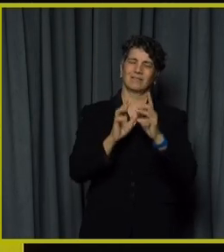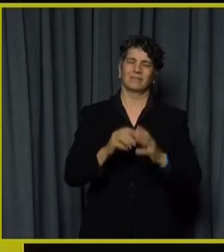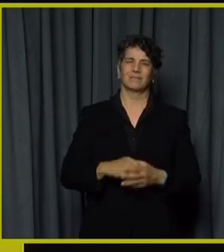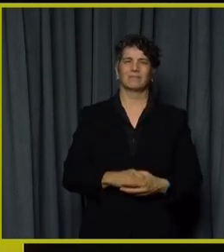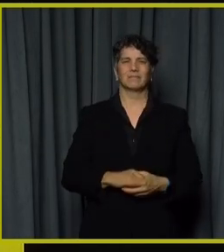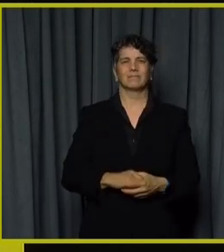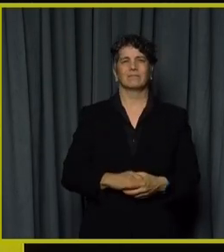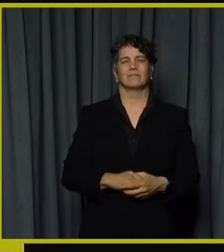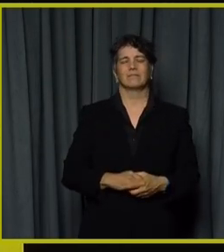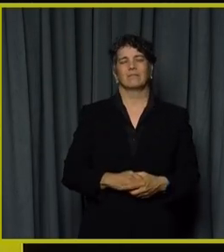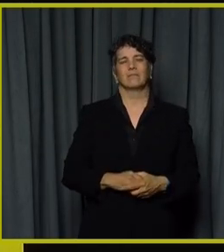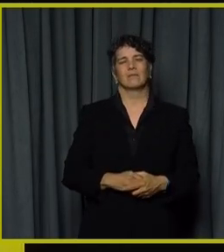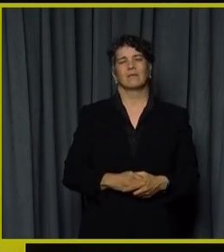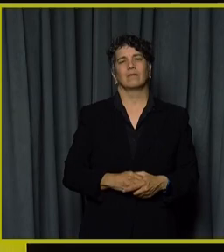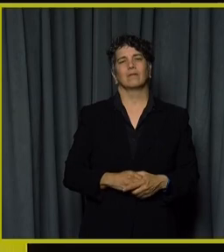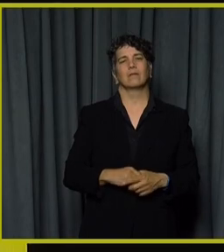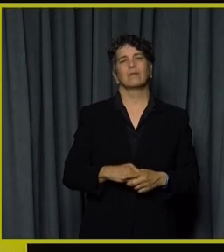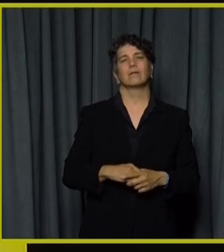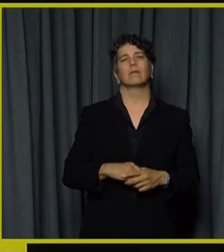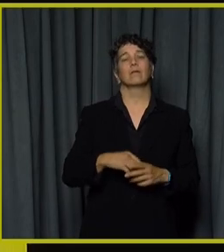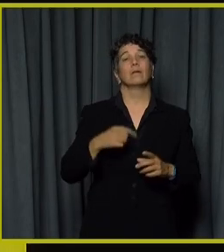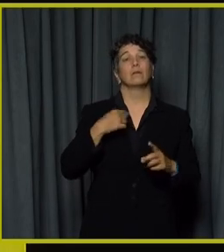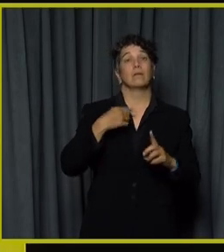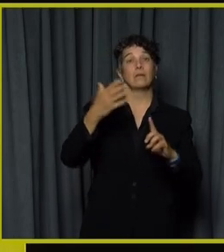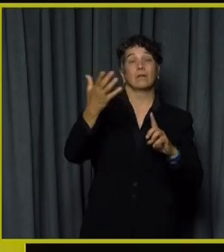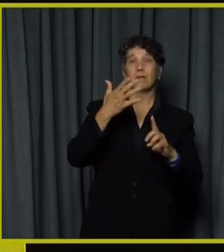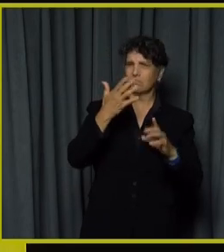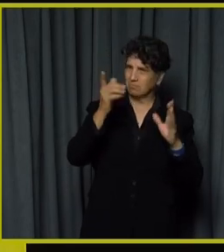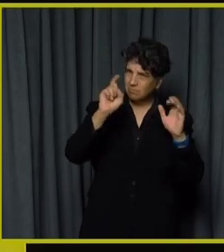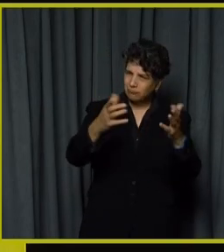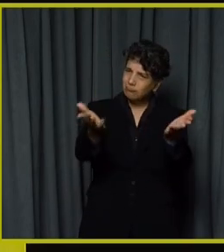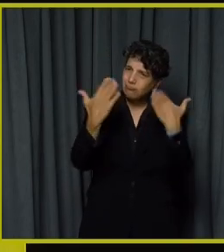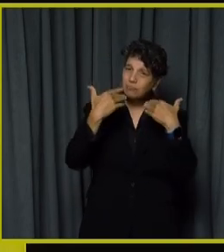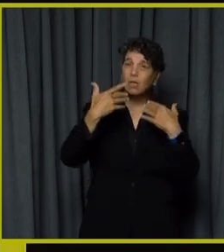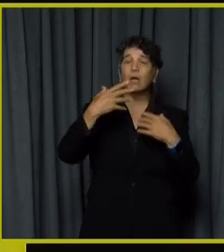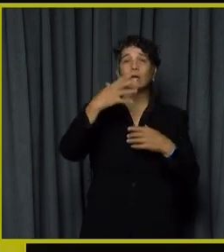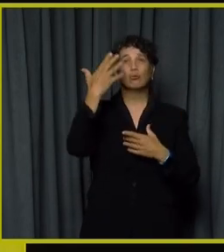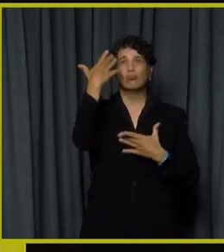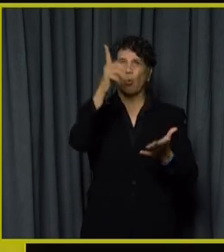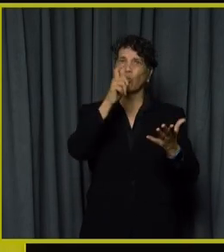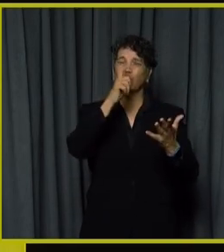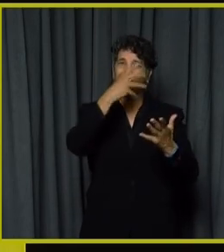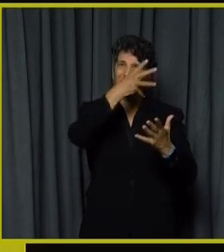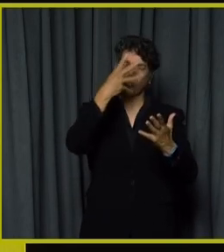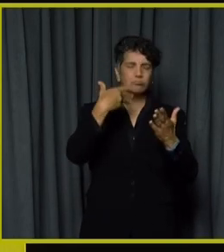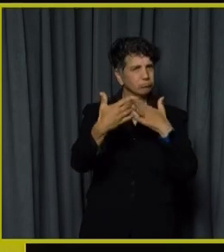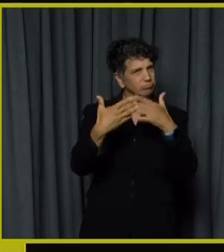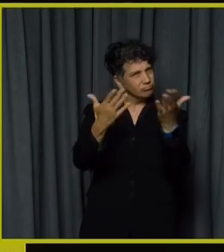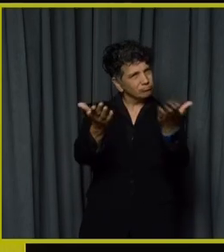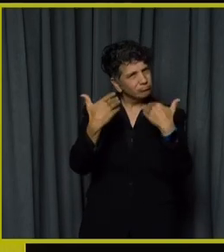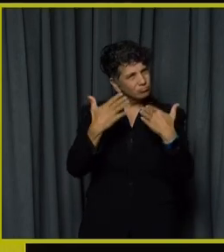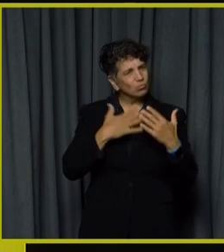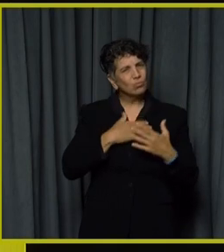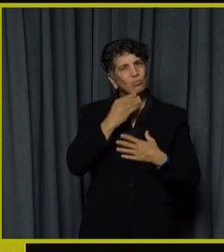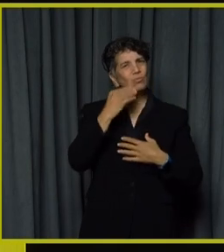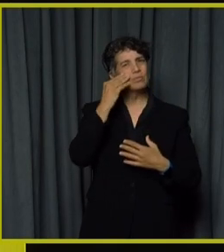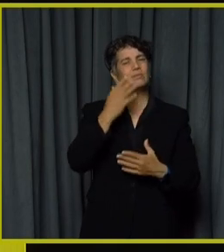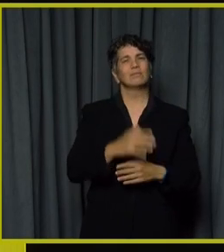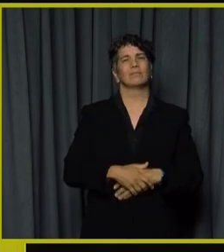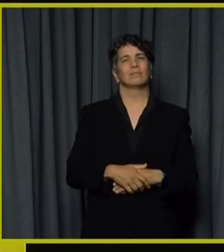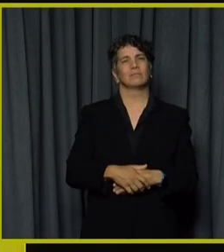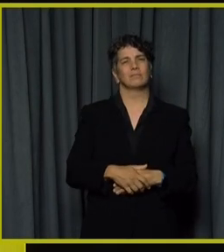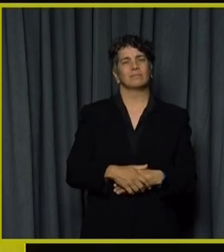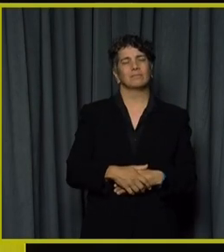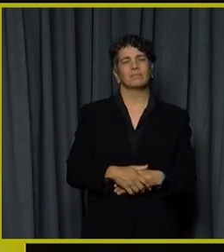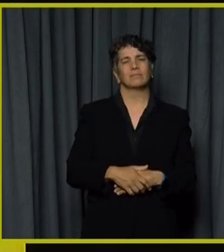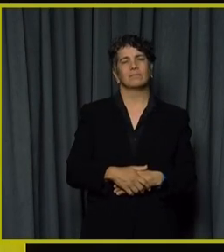stranger. Deuteronomy, that nations forgive debts, outlaw slavery, pay people what they